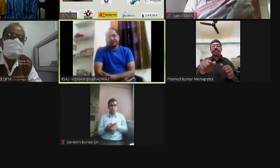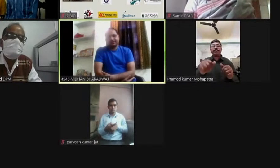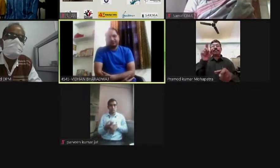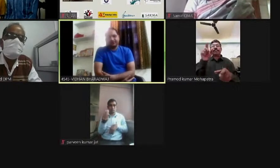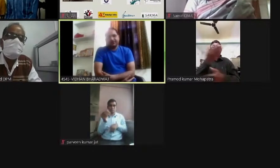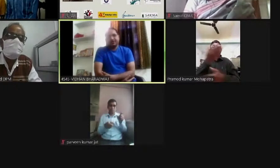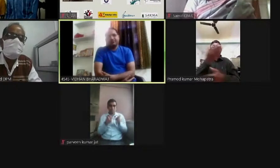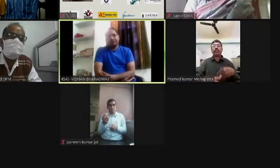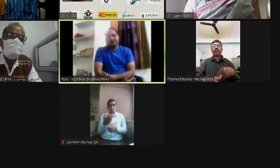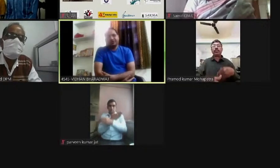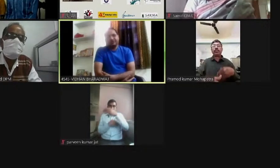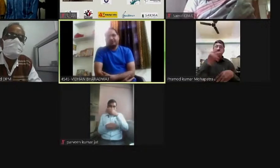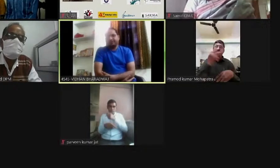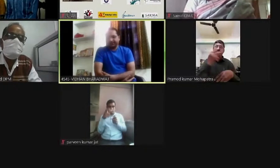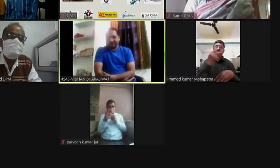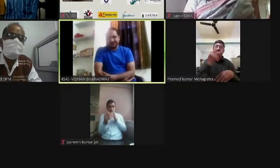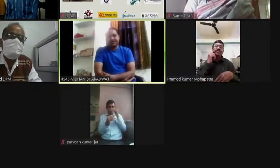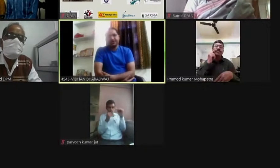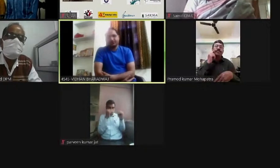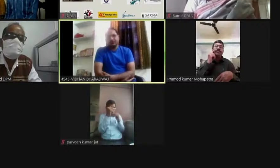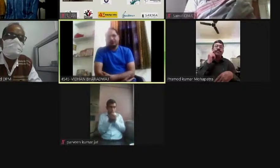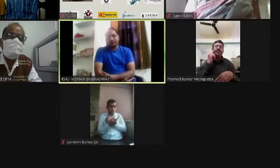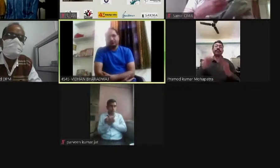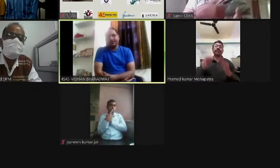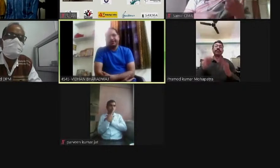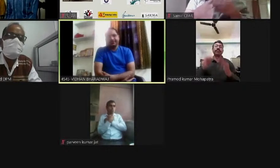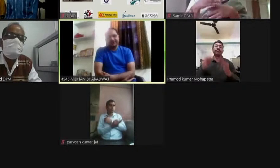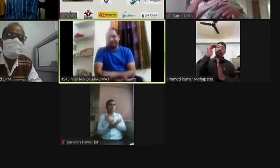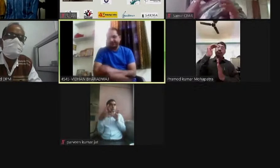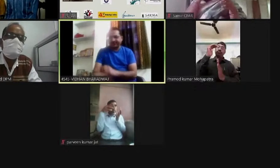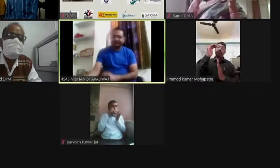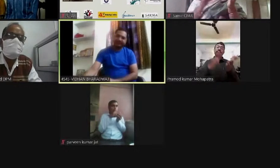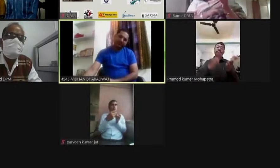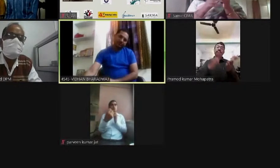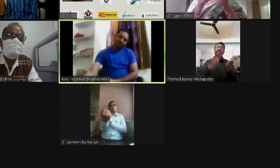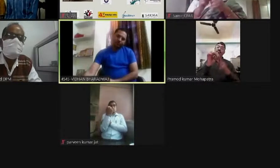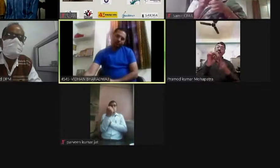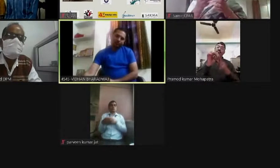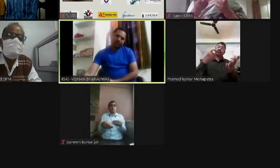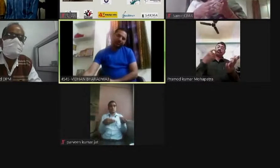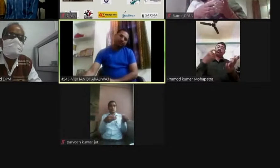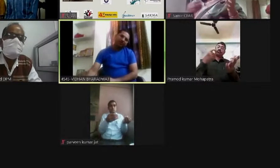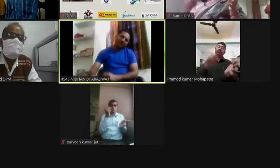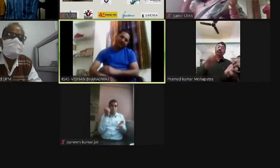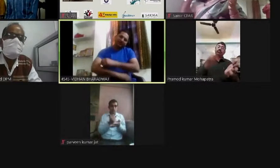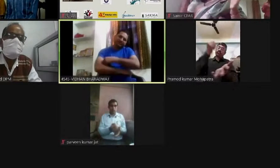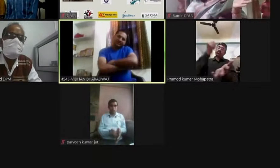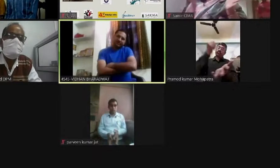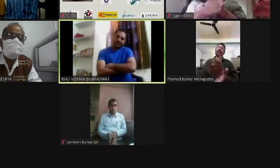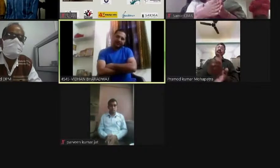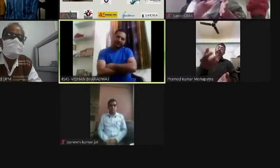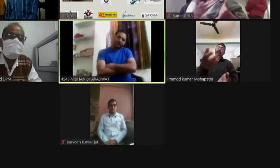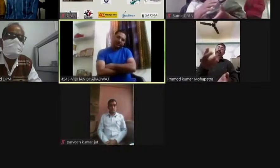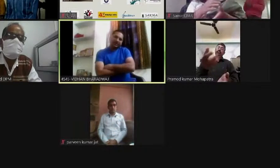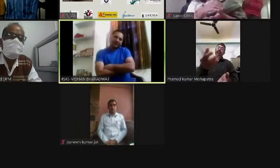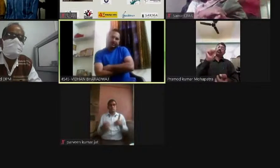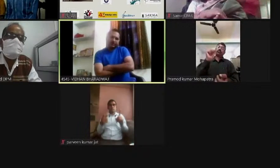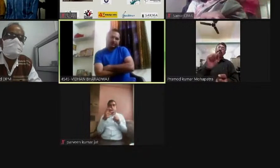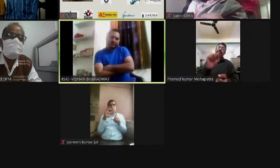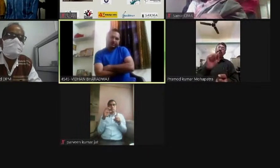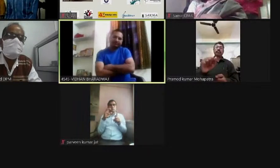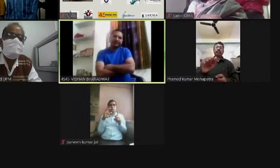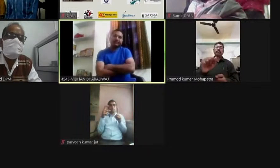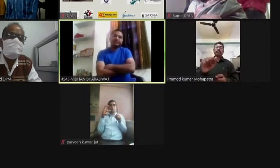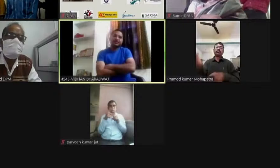Like, it's very important that in our development we need people with disabilities,